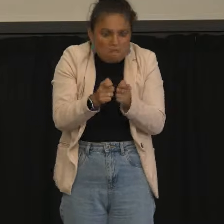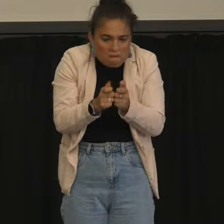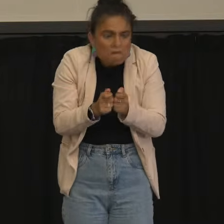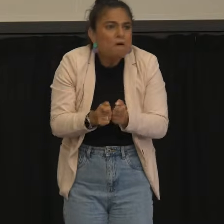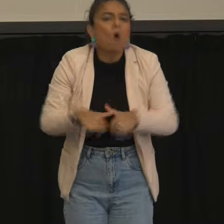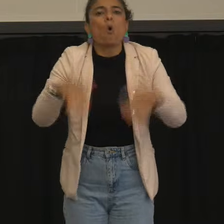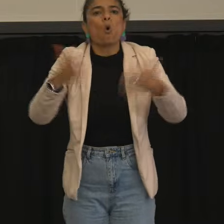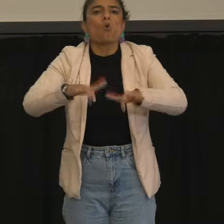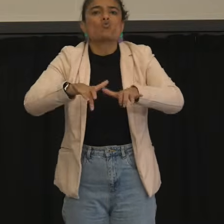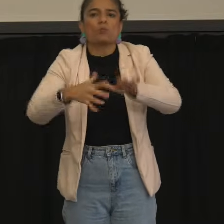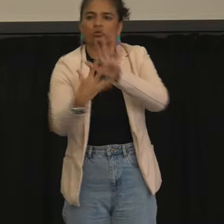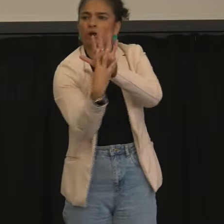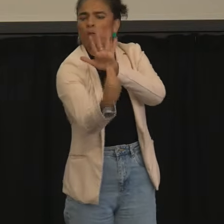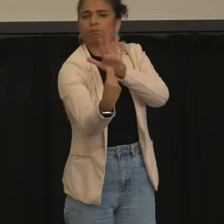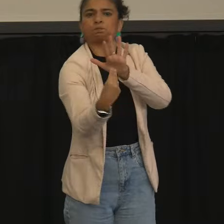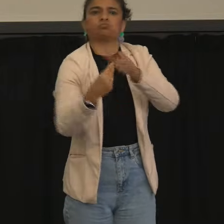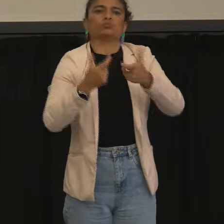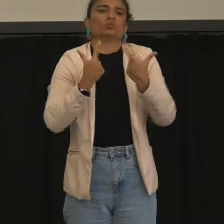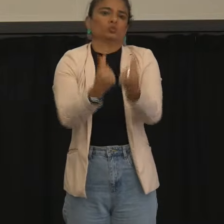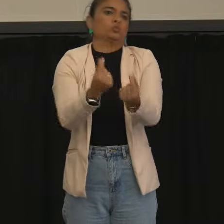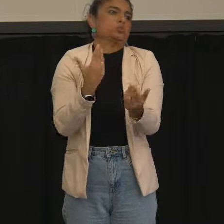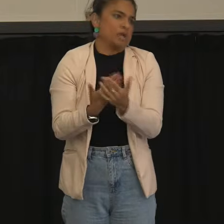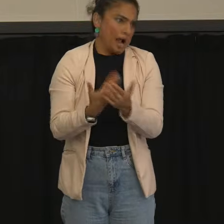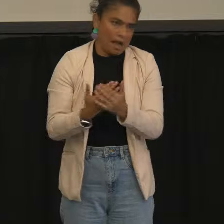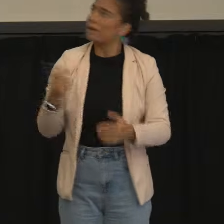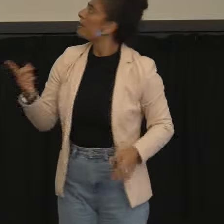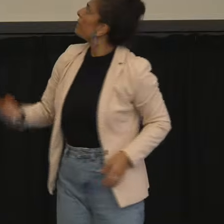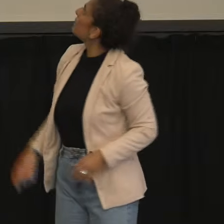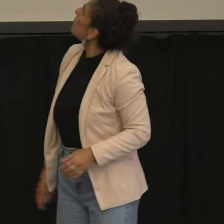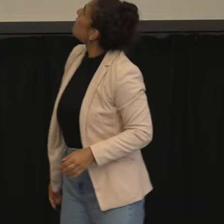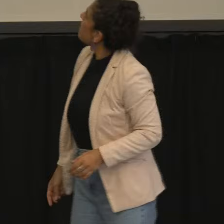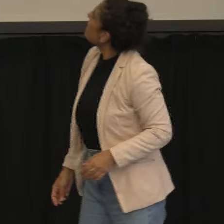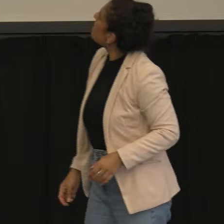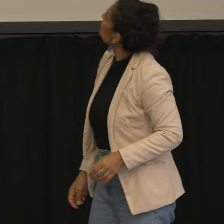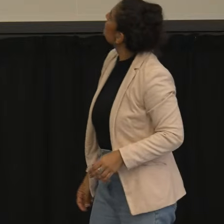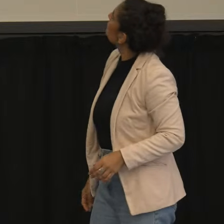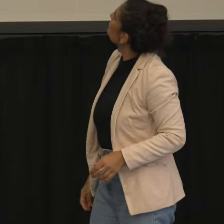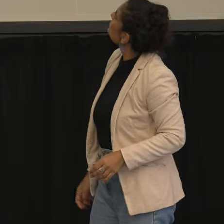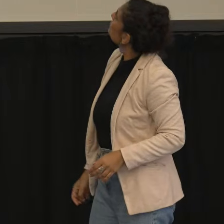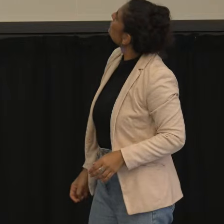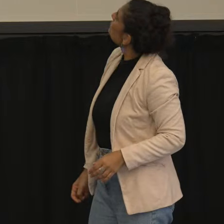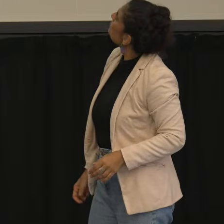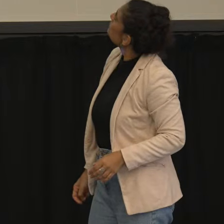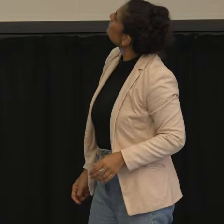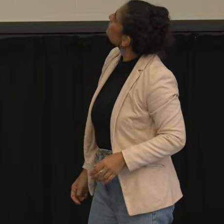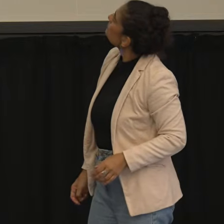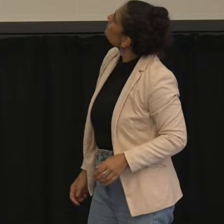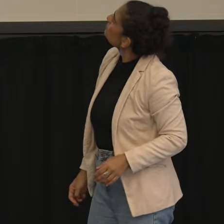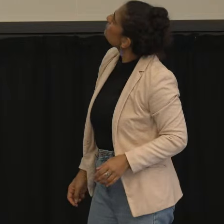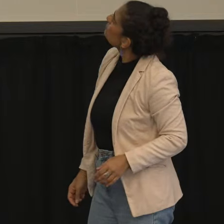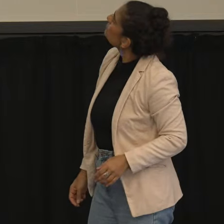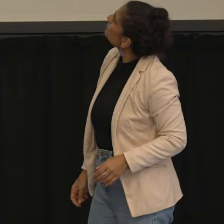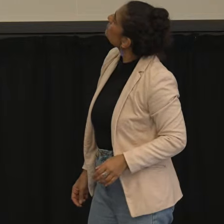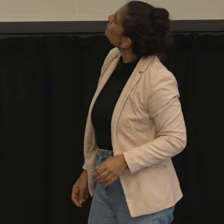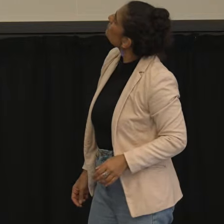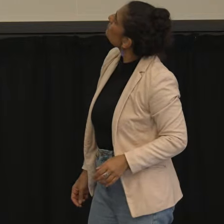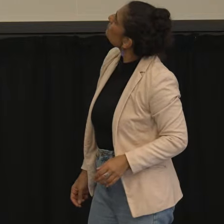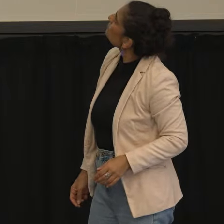teachers login details to be able to access the site.